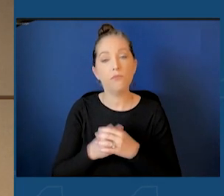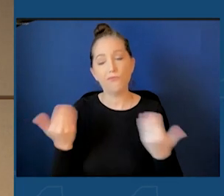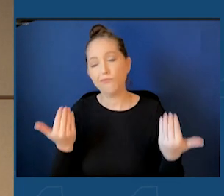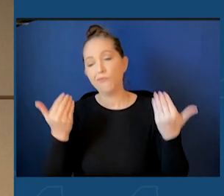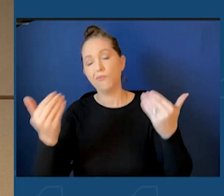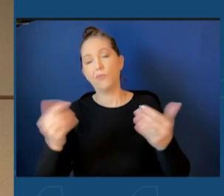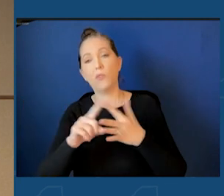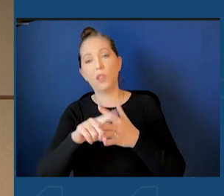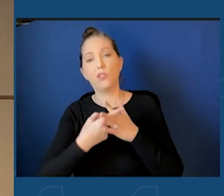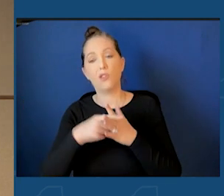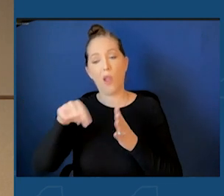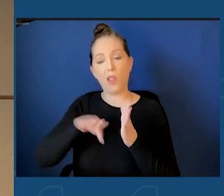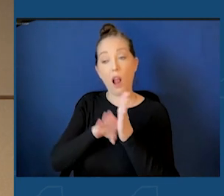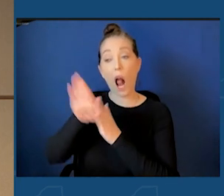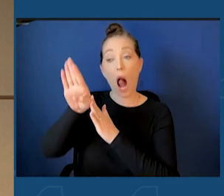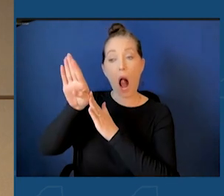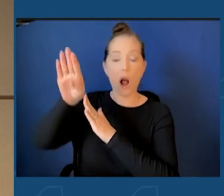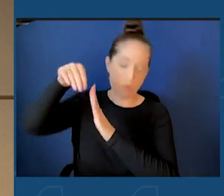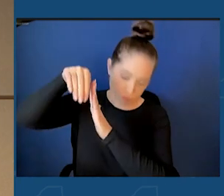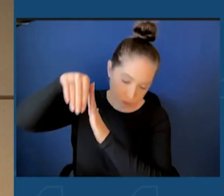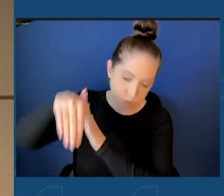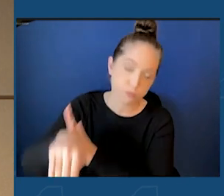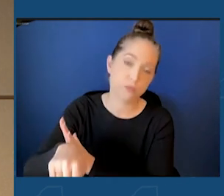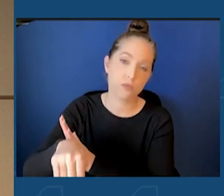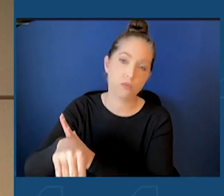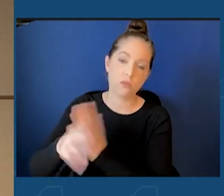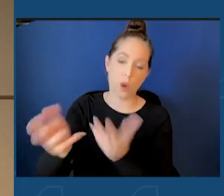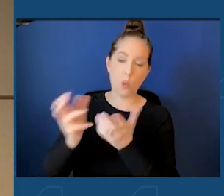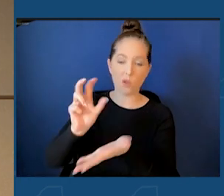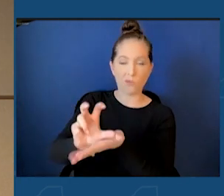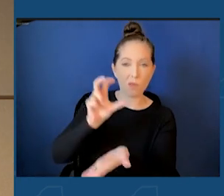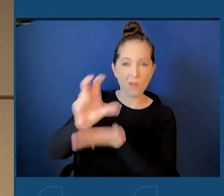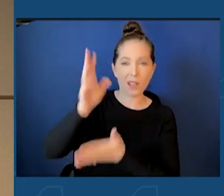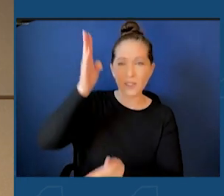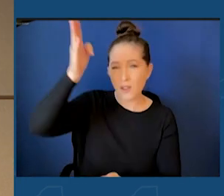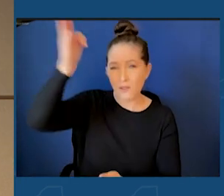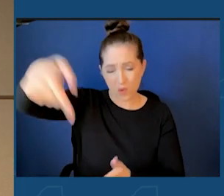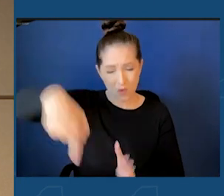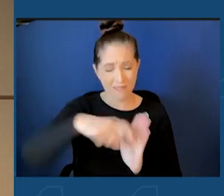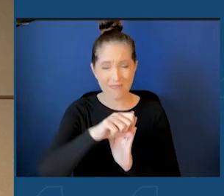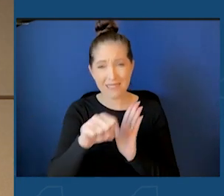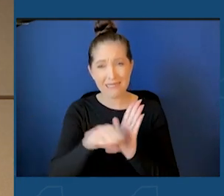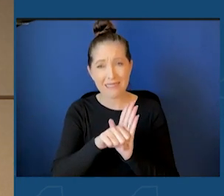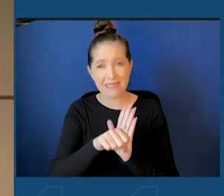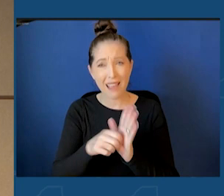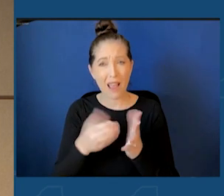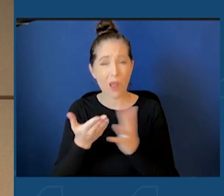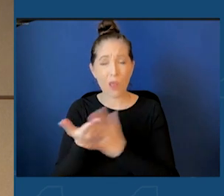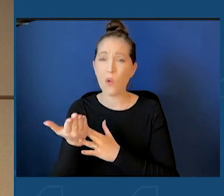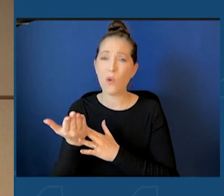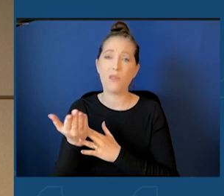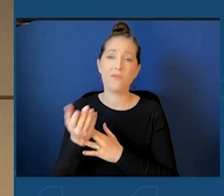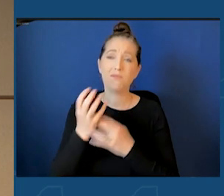these trends. Let's invest in the future of our state through its most precious